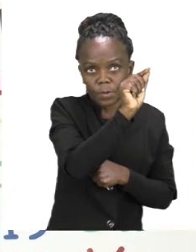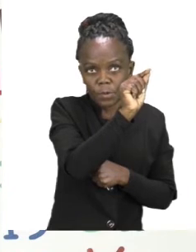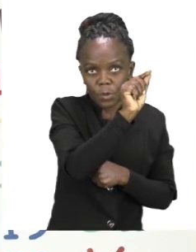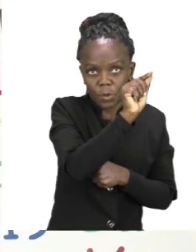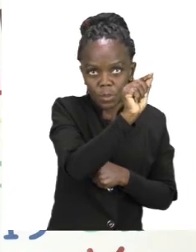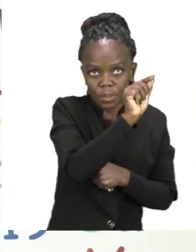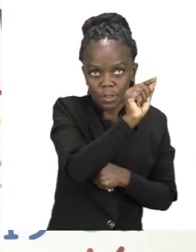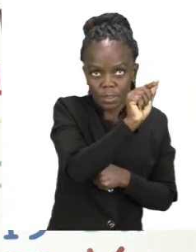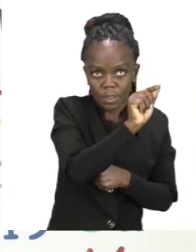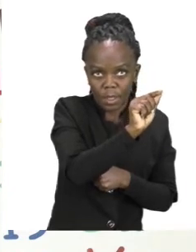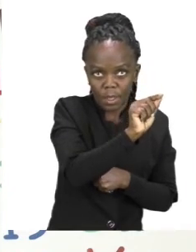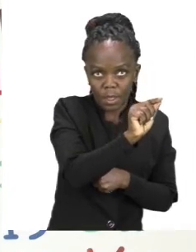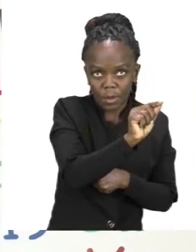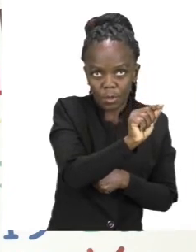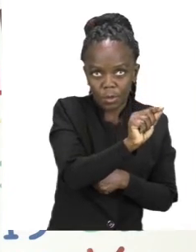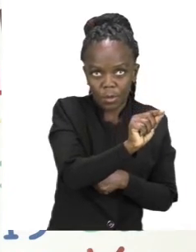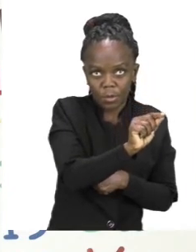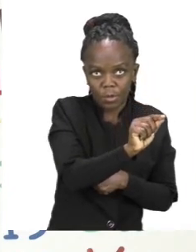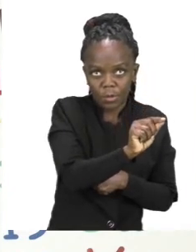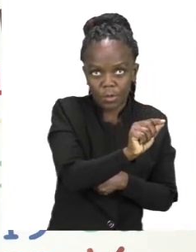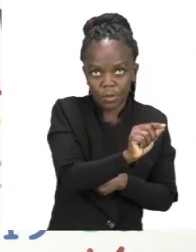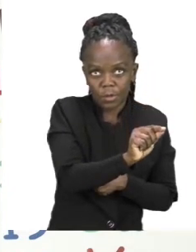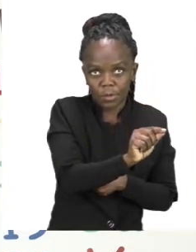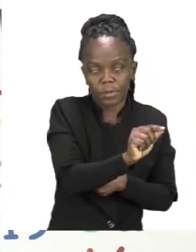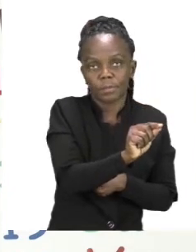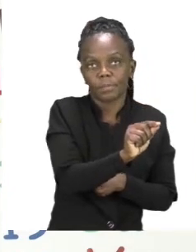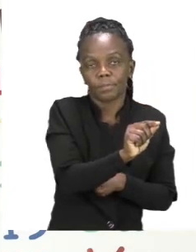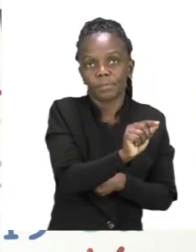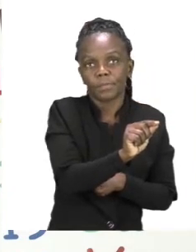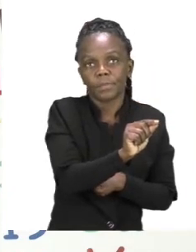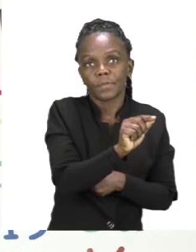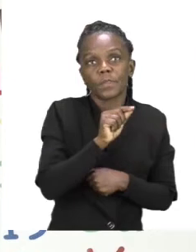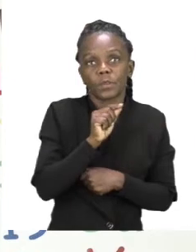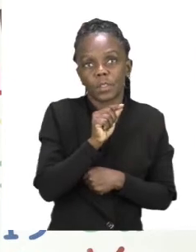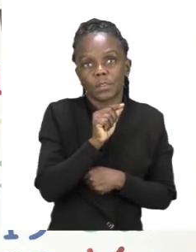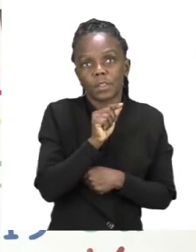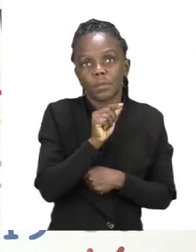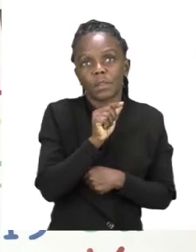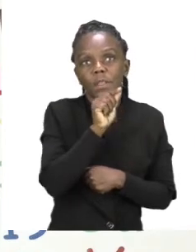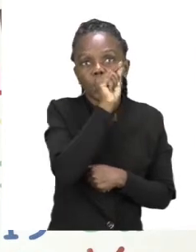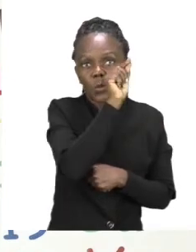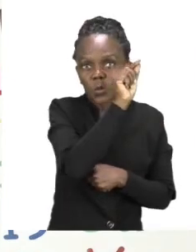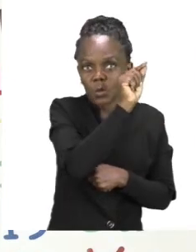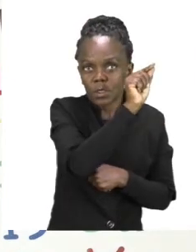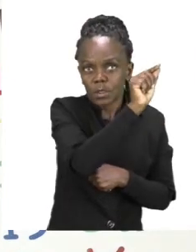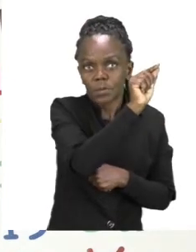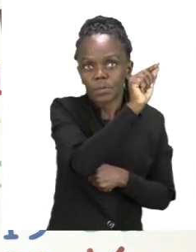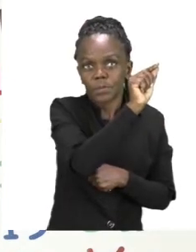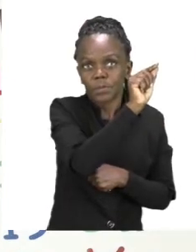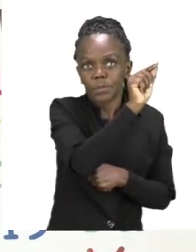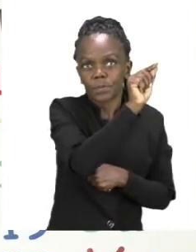go down. Then you lift up your pencil, you go to where